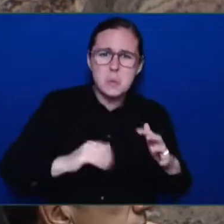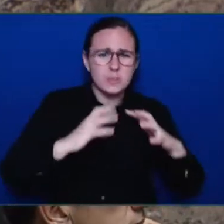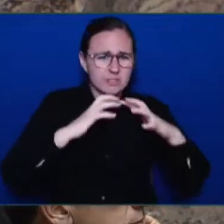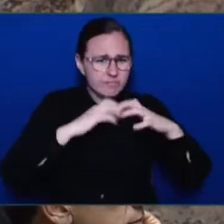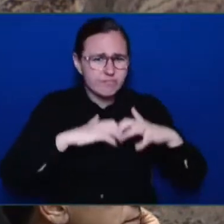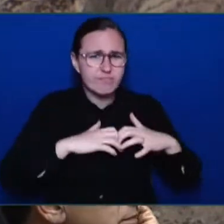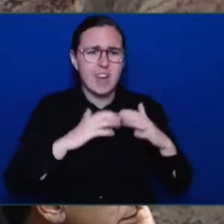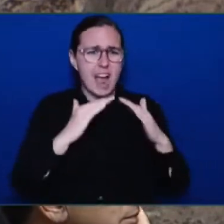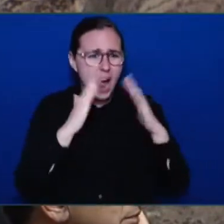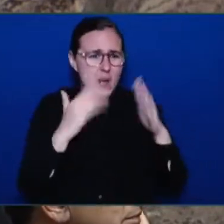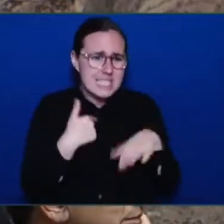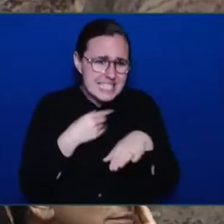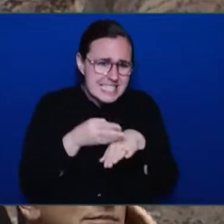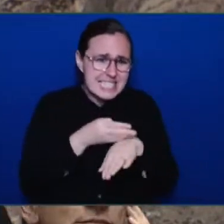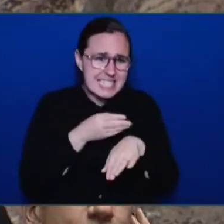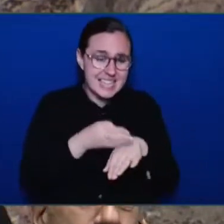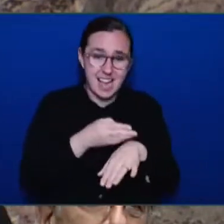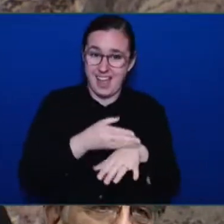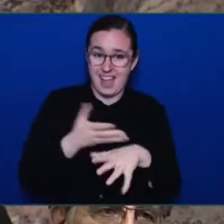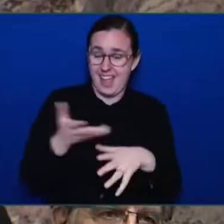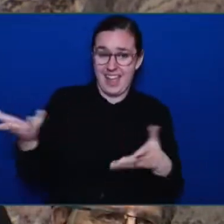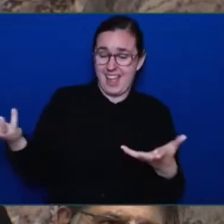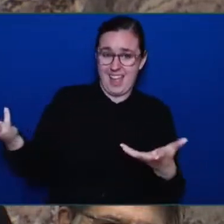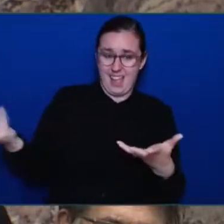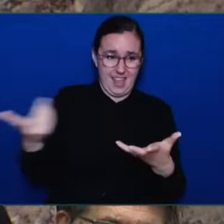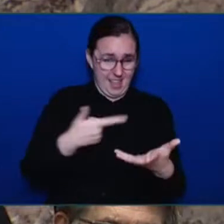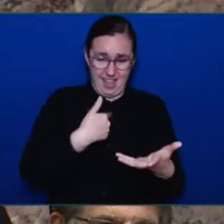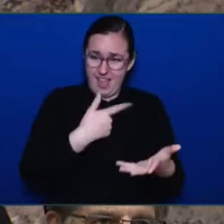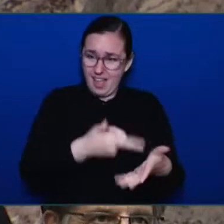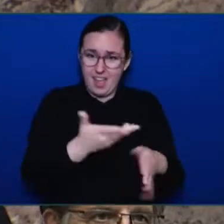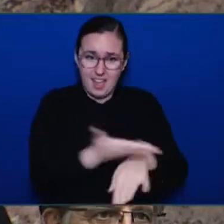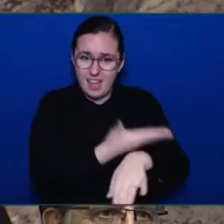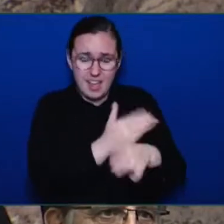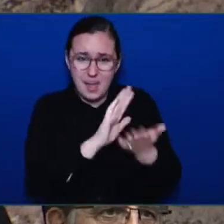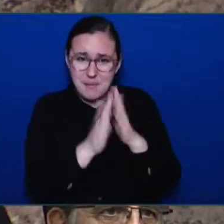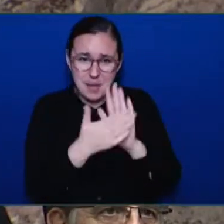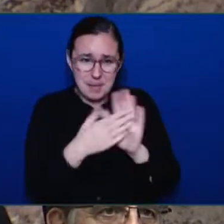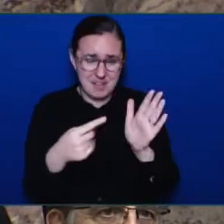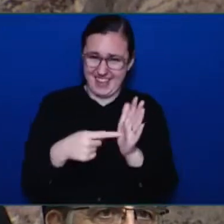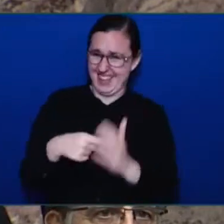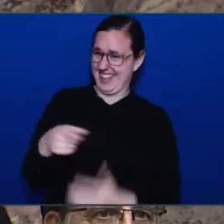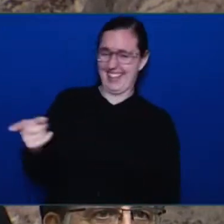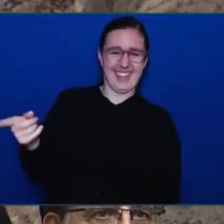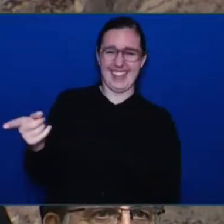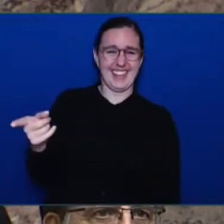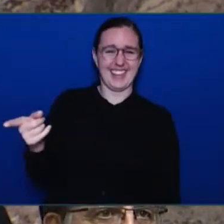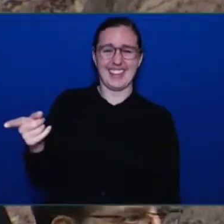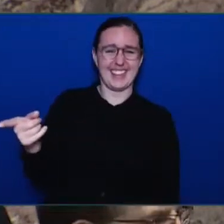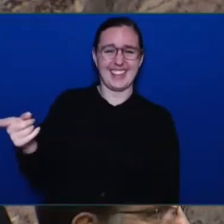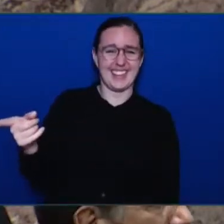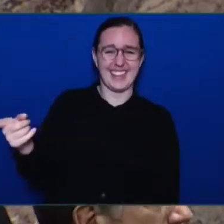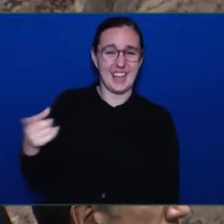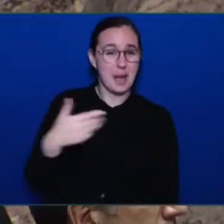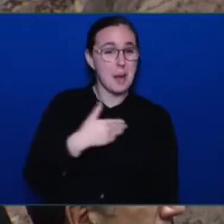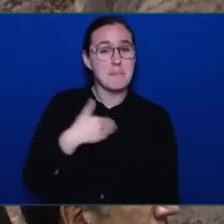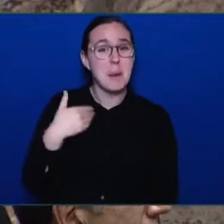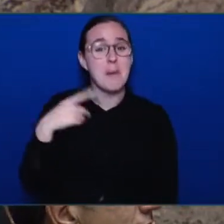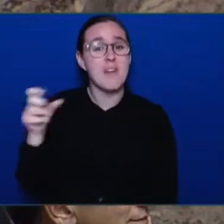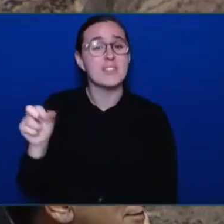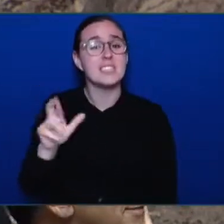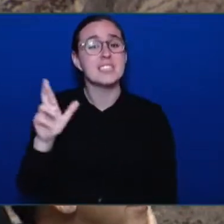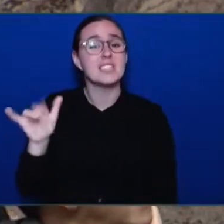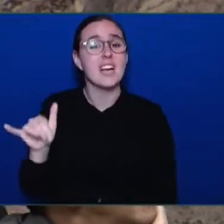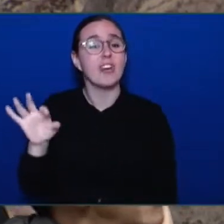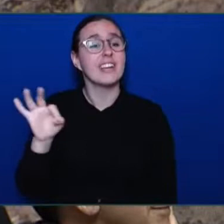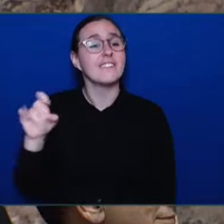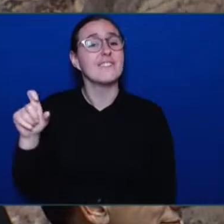Members. Well, yeah, I appreciate getting heckled by the member from Surrey Fleetwood, otherwise known up north as the land baron of Prince George, for the